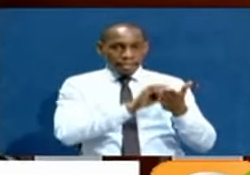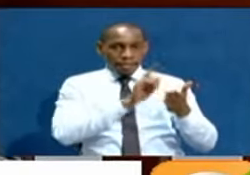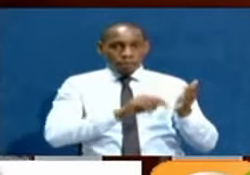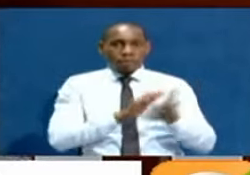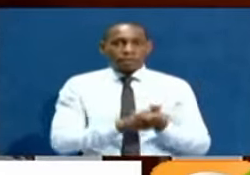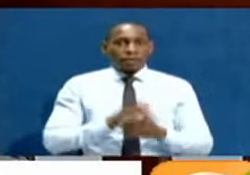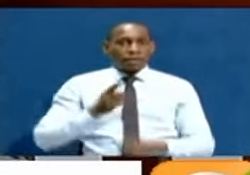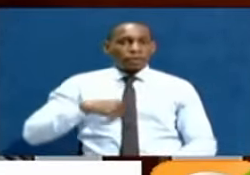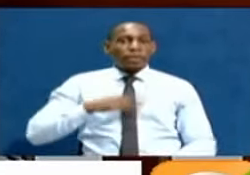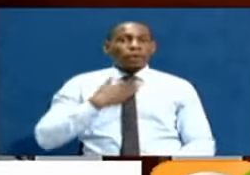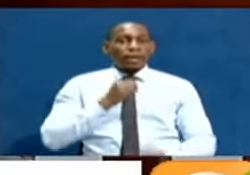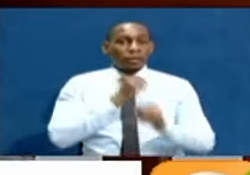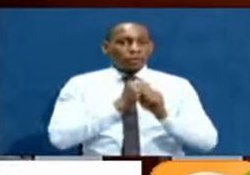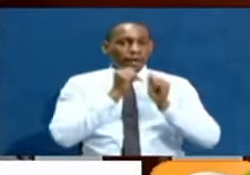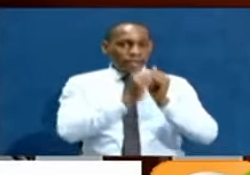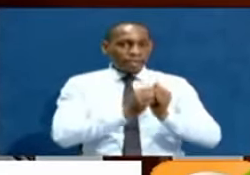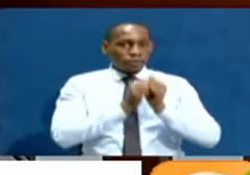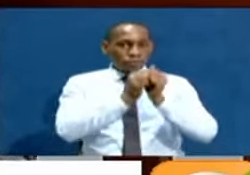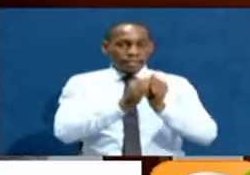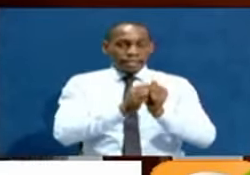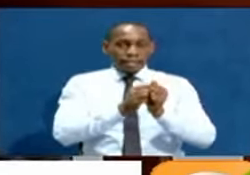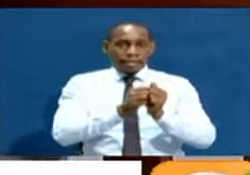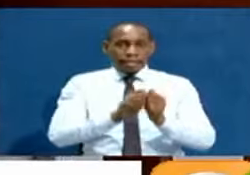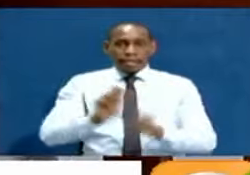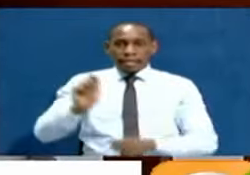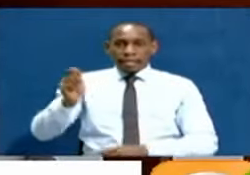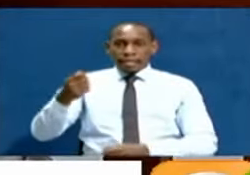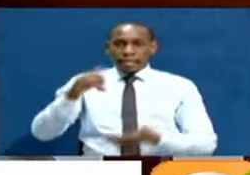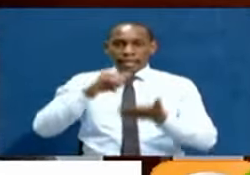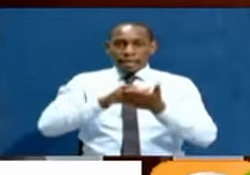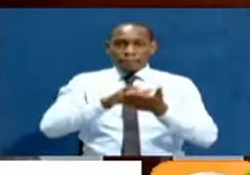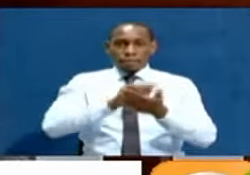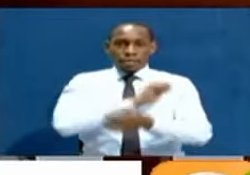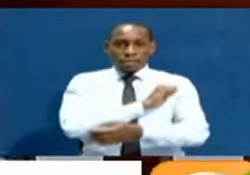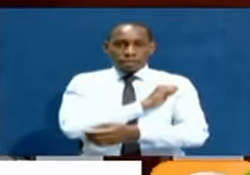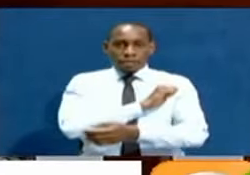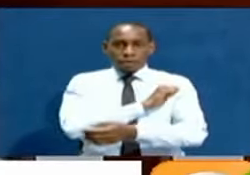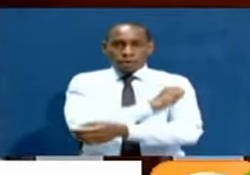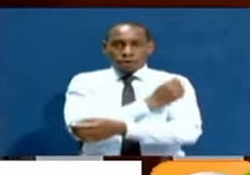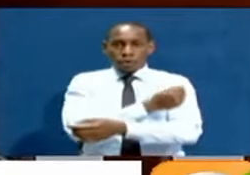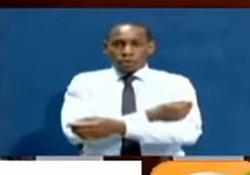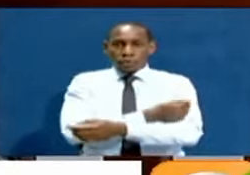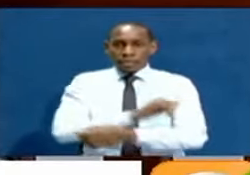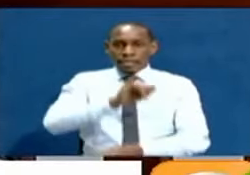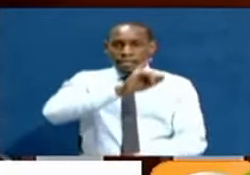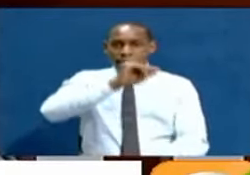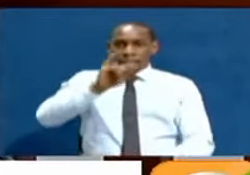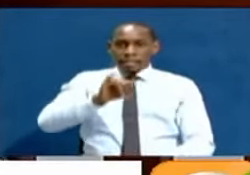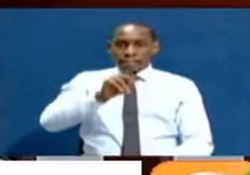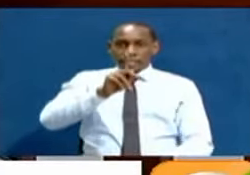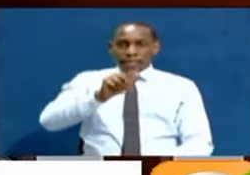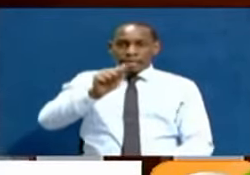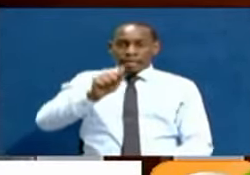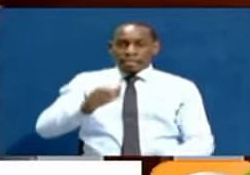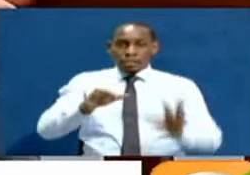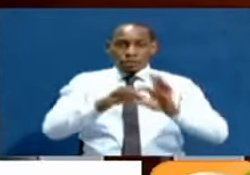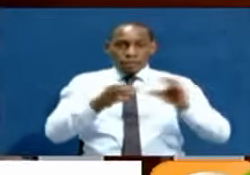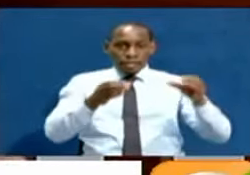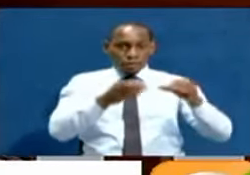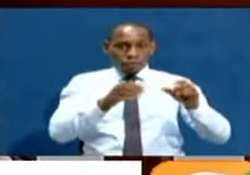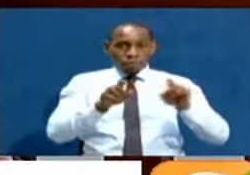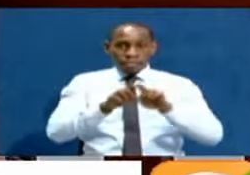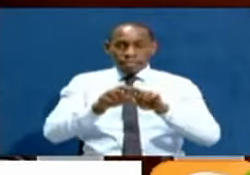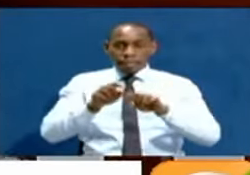we want to work together with Kenya Airports Authority for JKA as a merged entity. That's what we said. Even